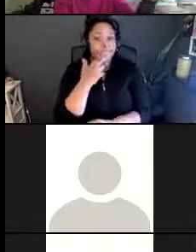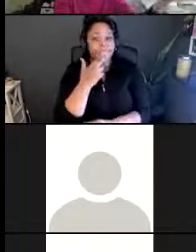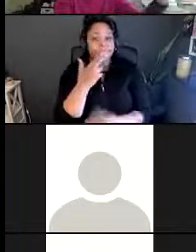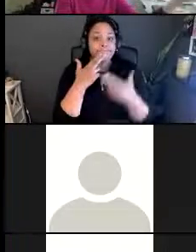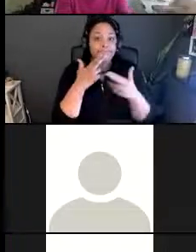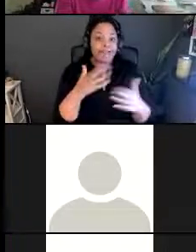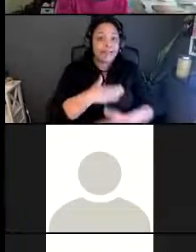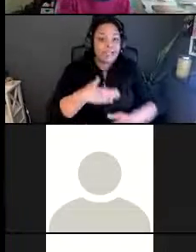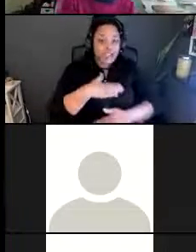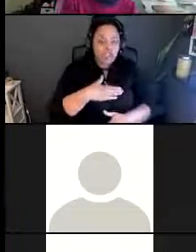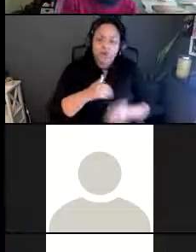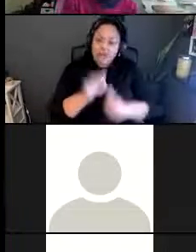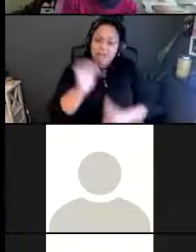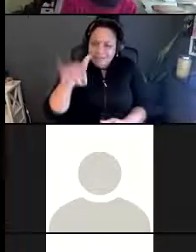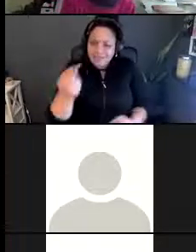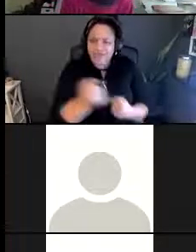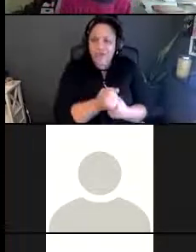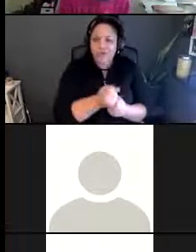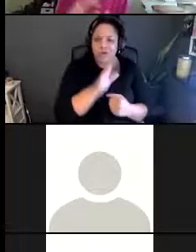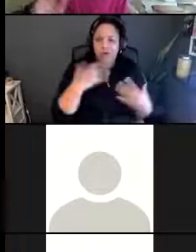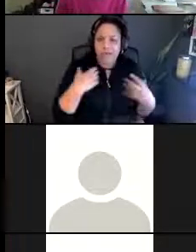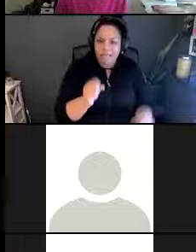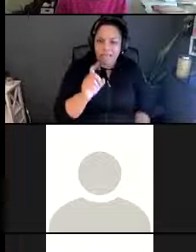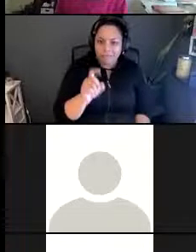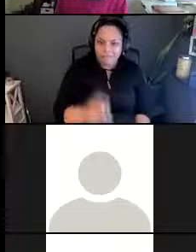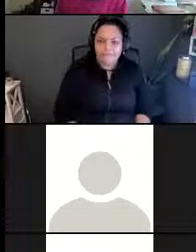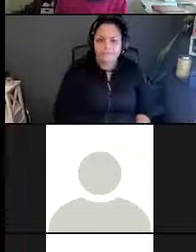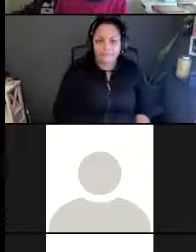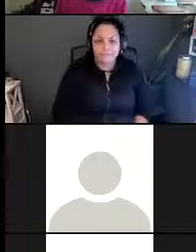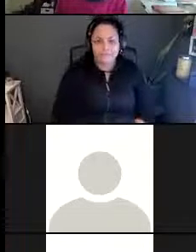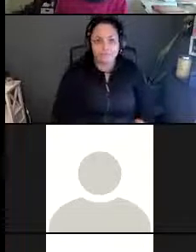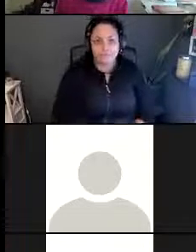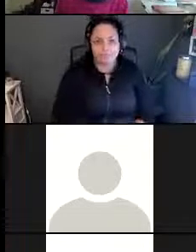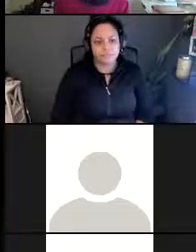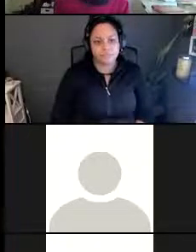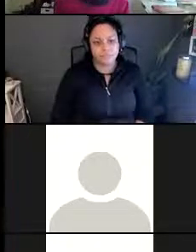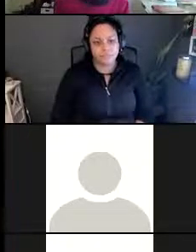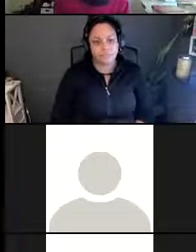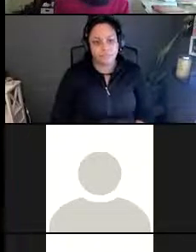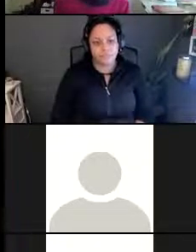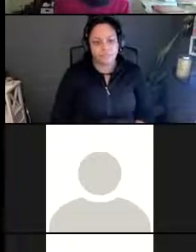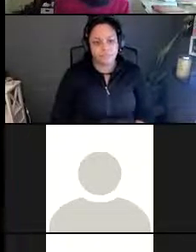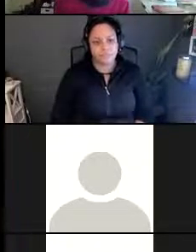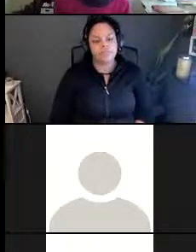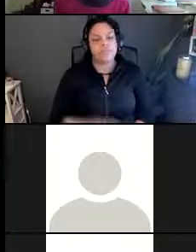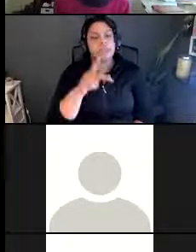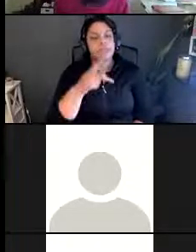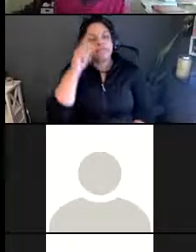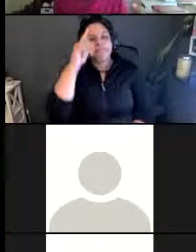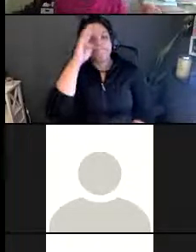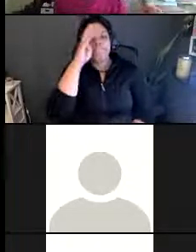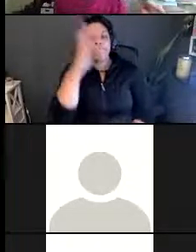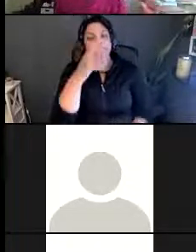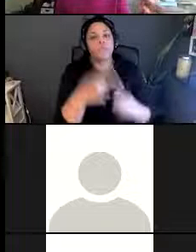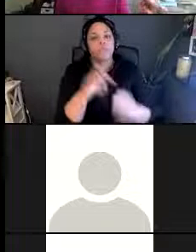support individual and community-based health? One term that's been used is to develop ethical gambling, that